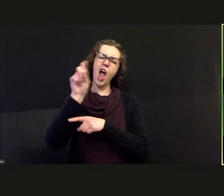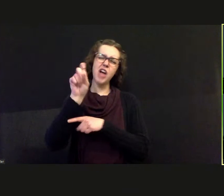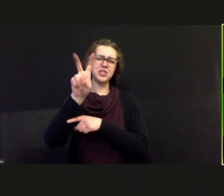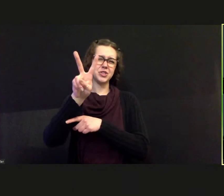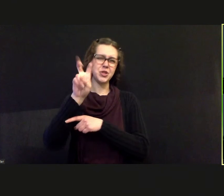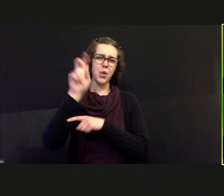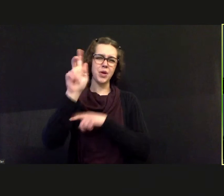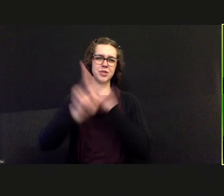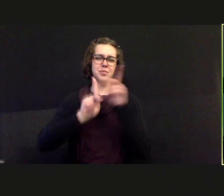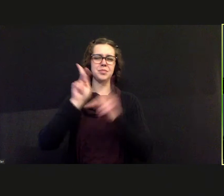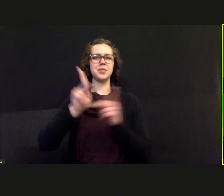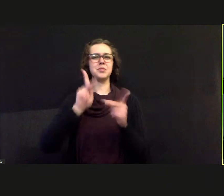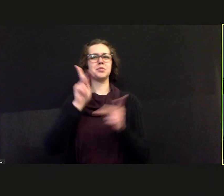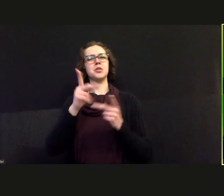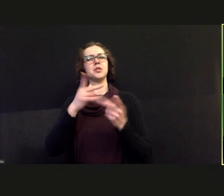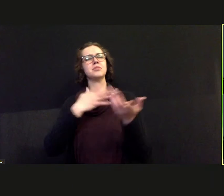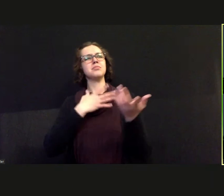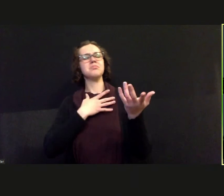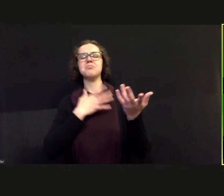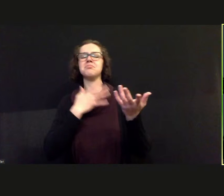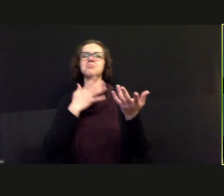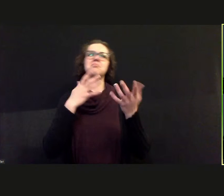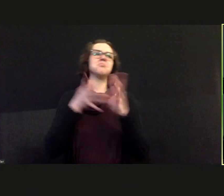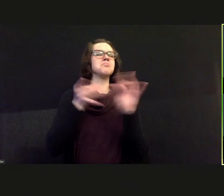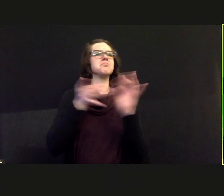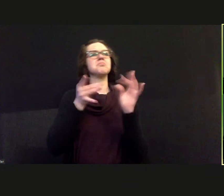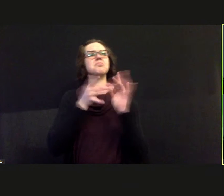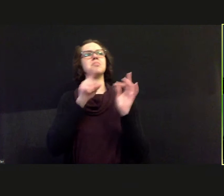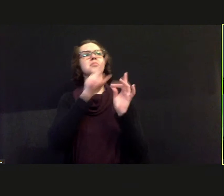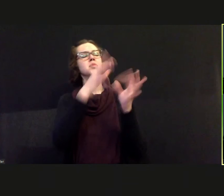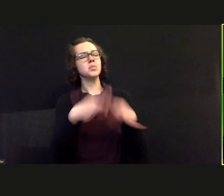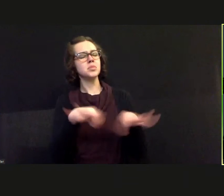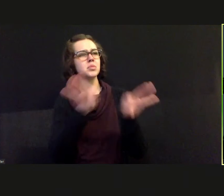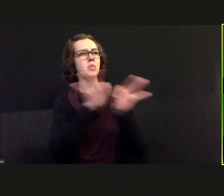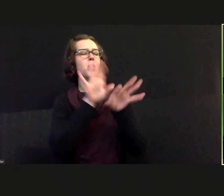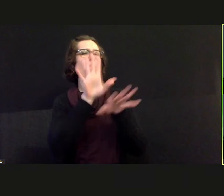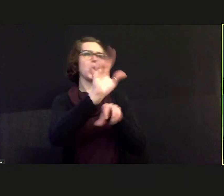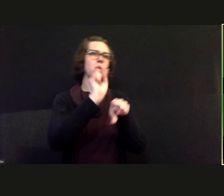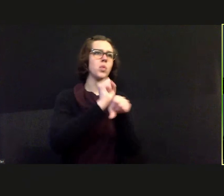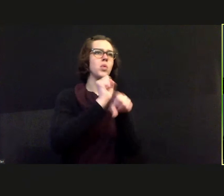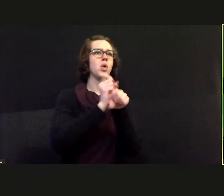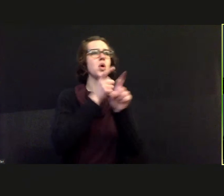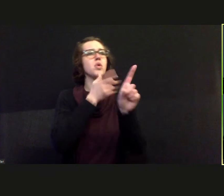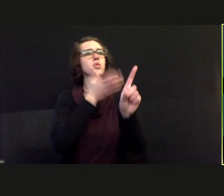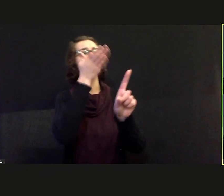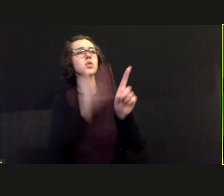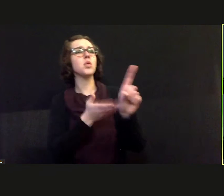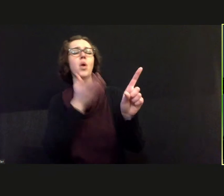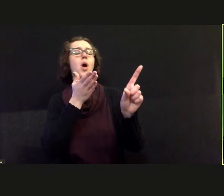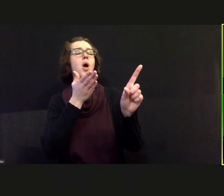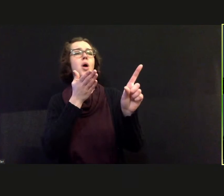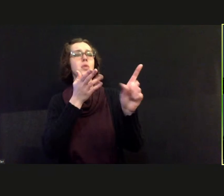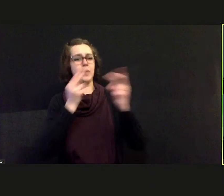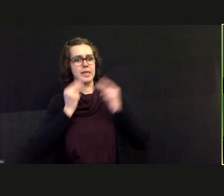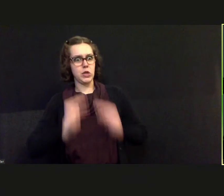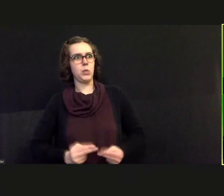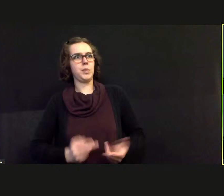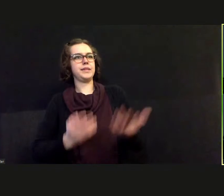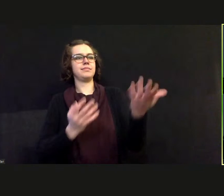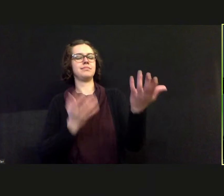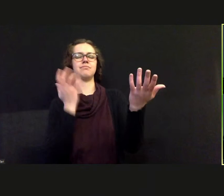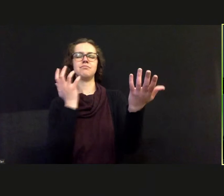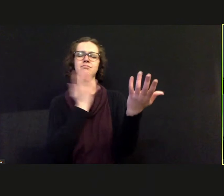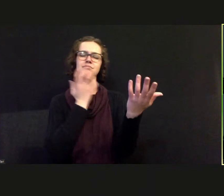expressing how important she and her work and even just who she was as a loving human